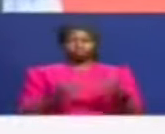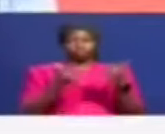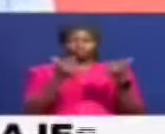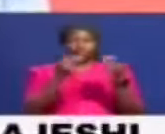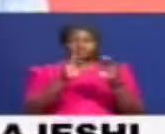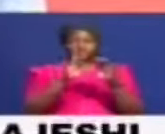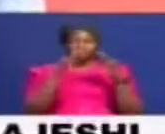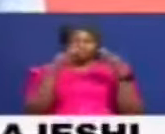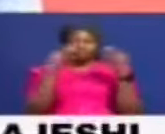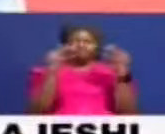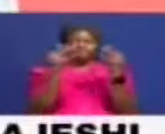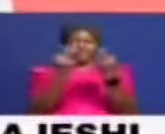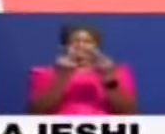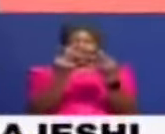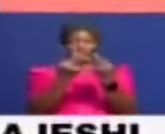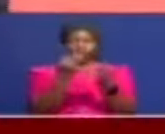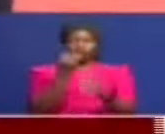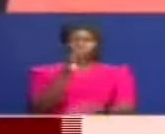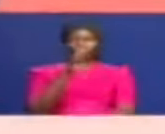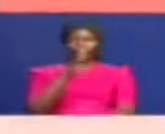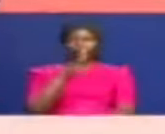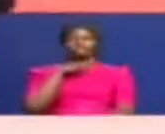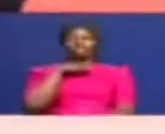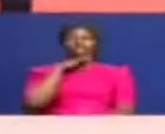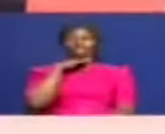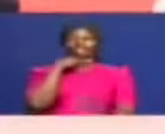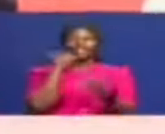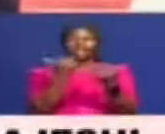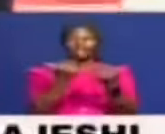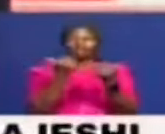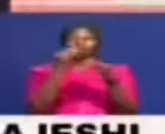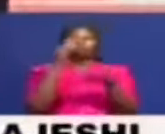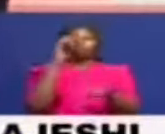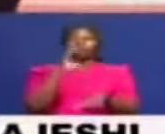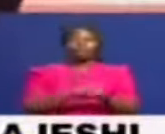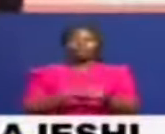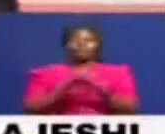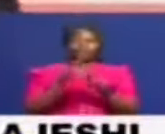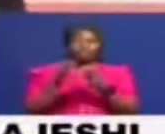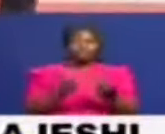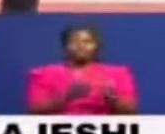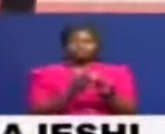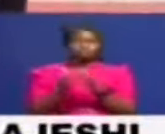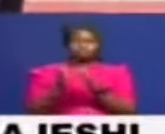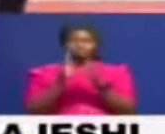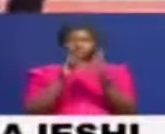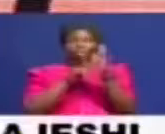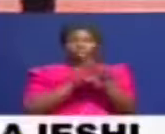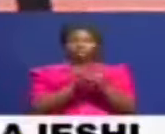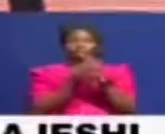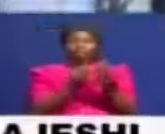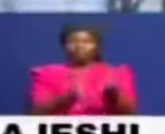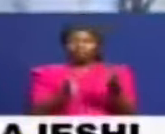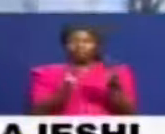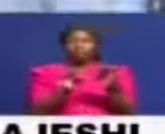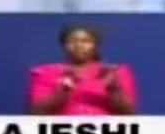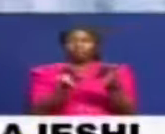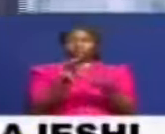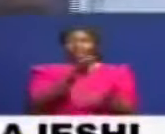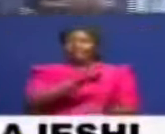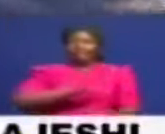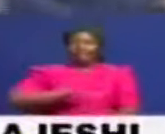Kutoka katika kiwanja cha ulinzi hapa ambapo mkuu wa majeshi